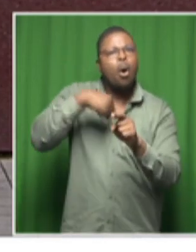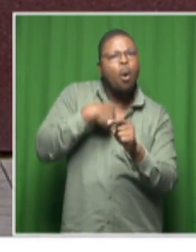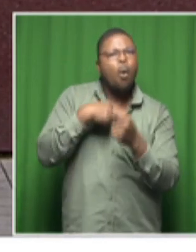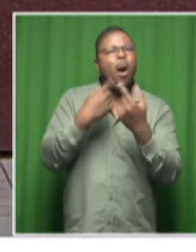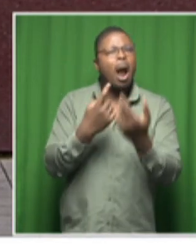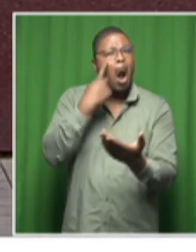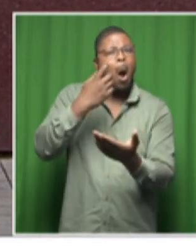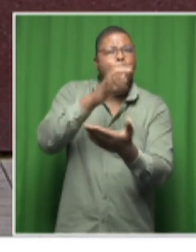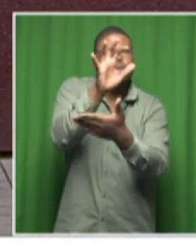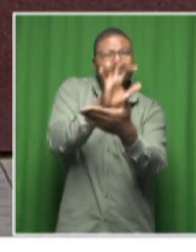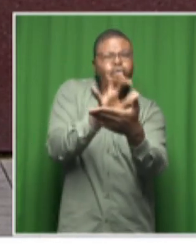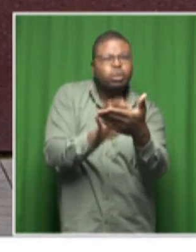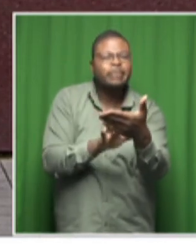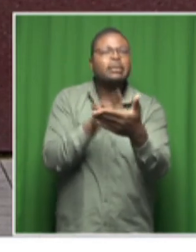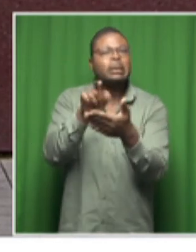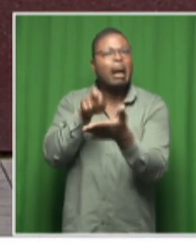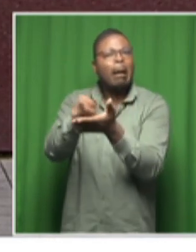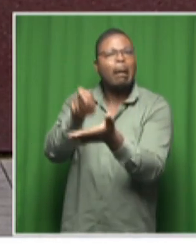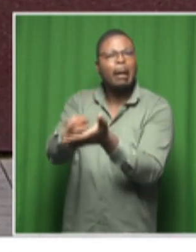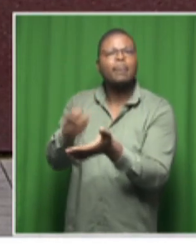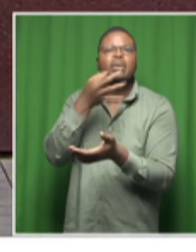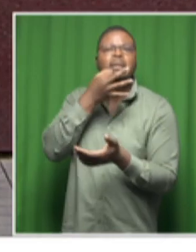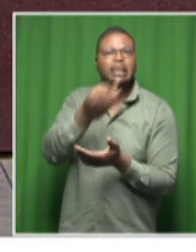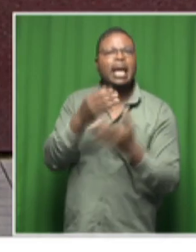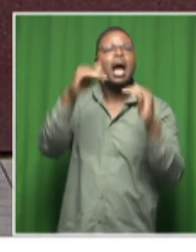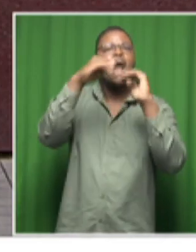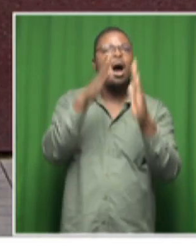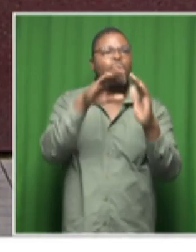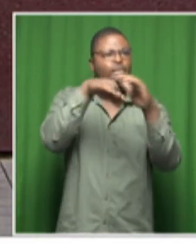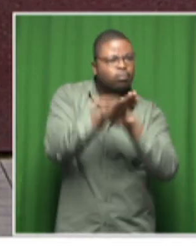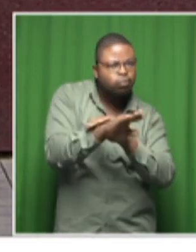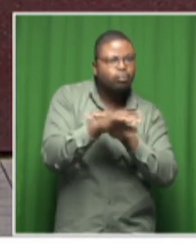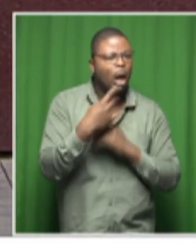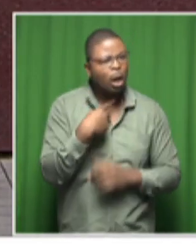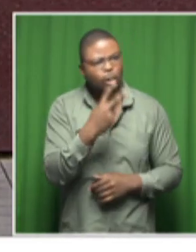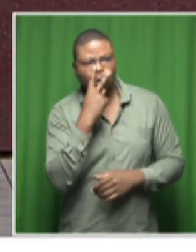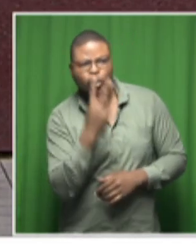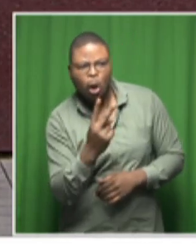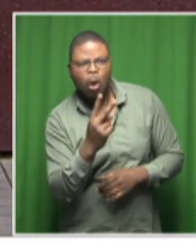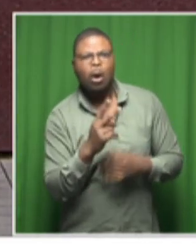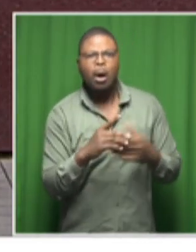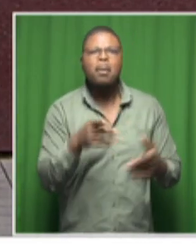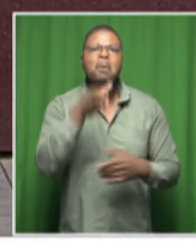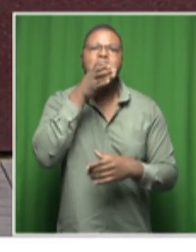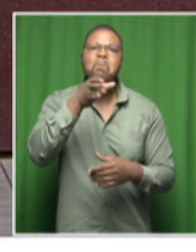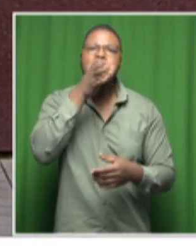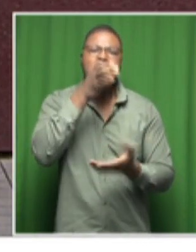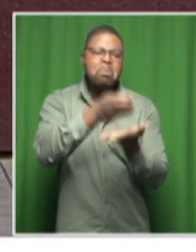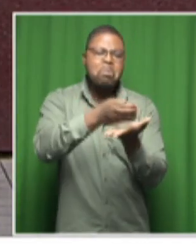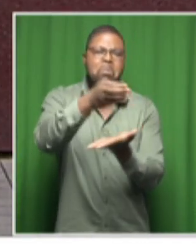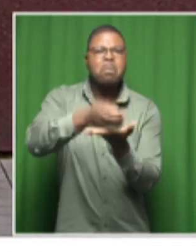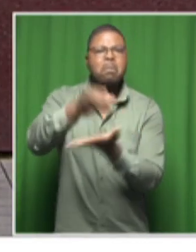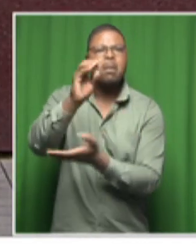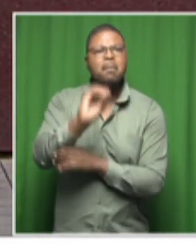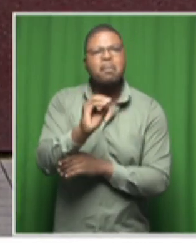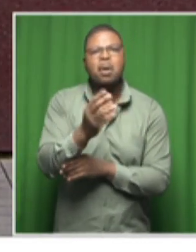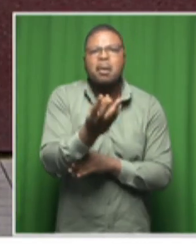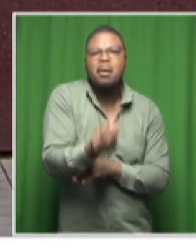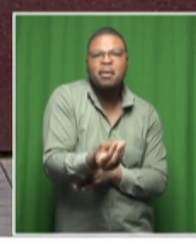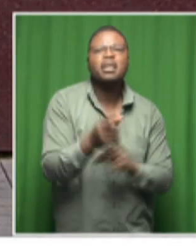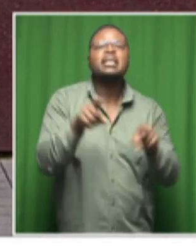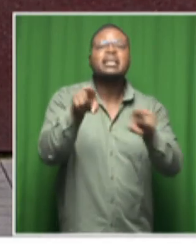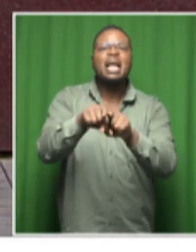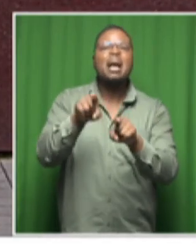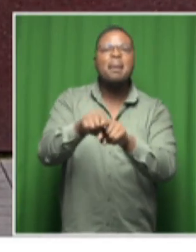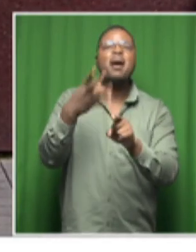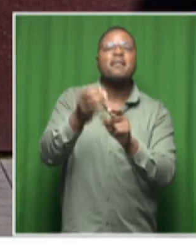of the neighbours who indicate that gone inside the house, or what they saw there was some beer cans on the floor. One of the other neighbours,